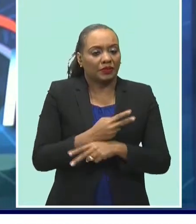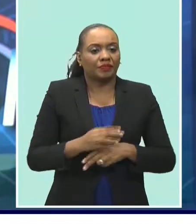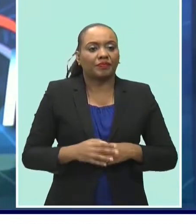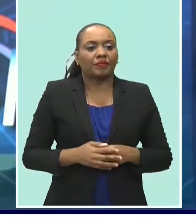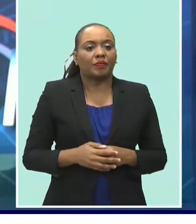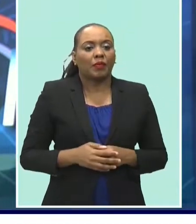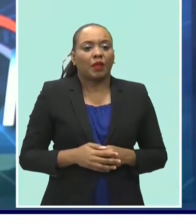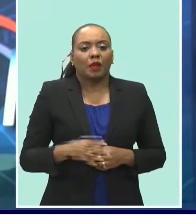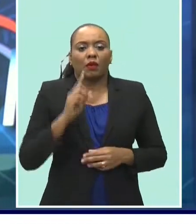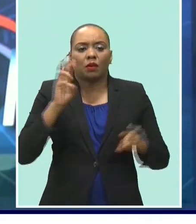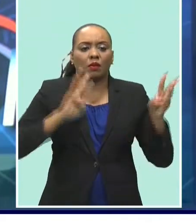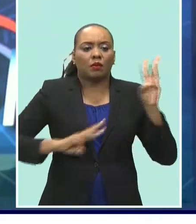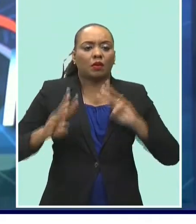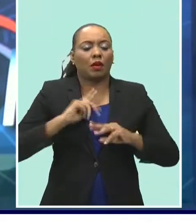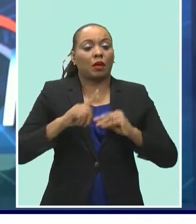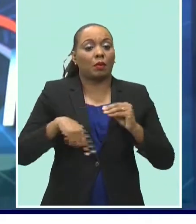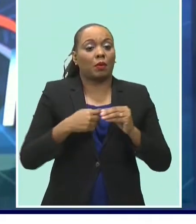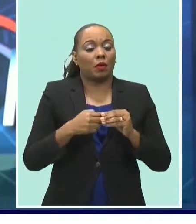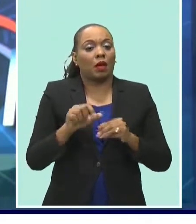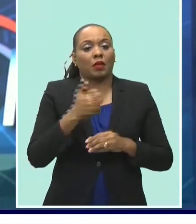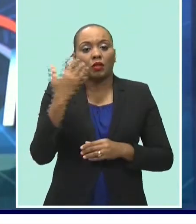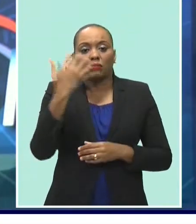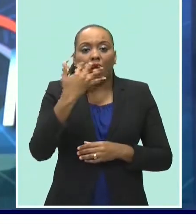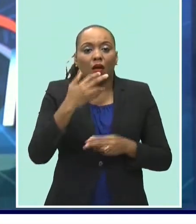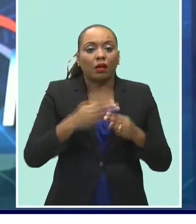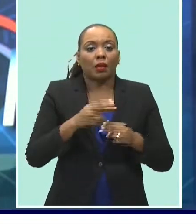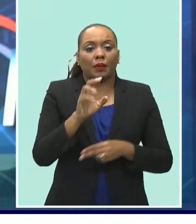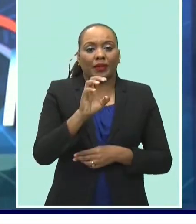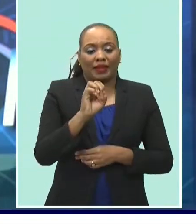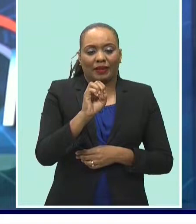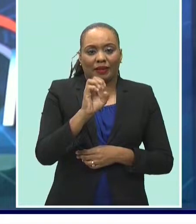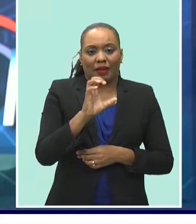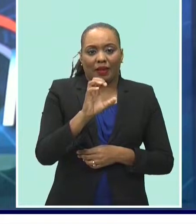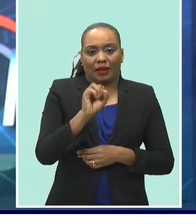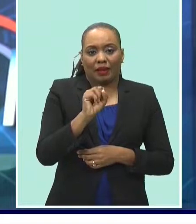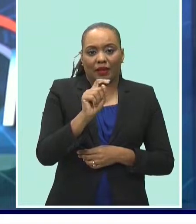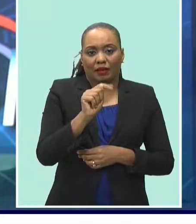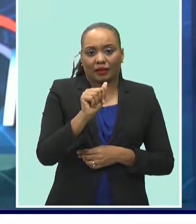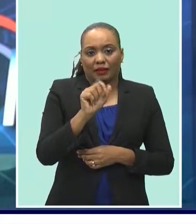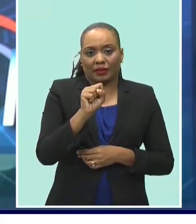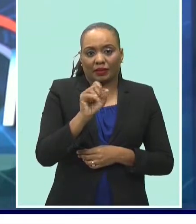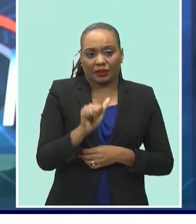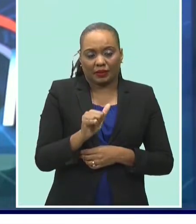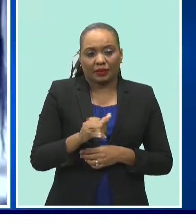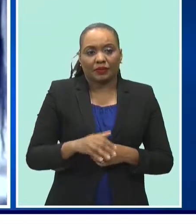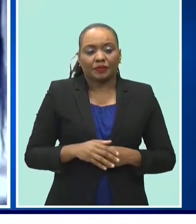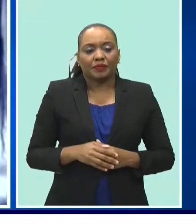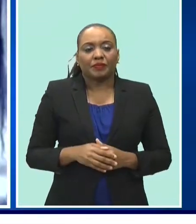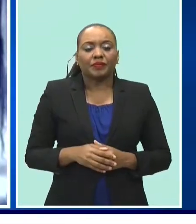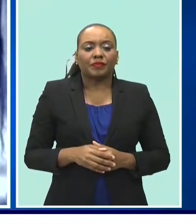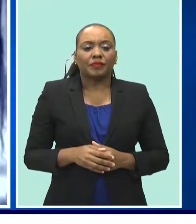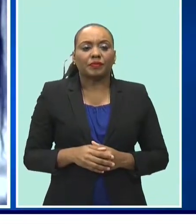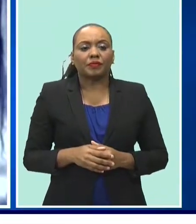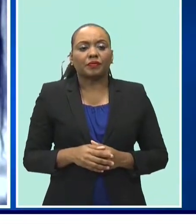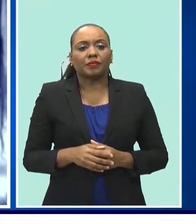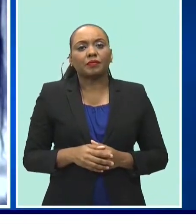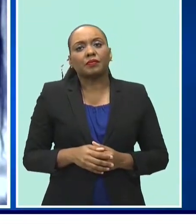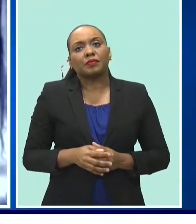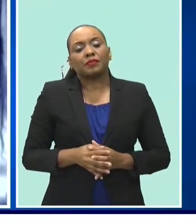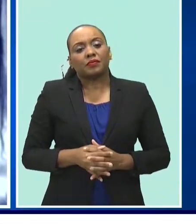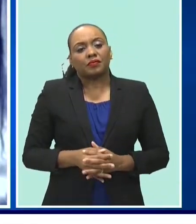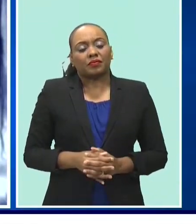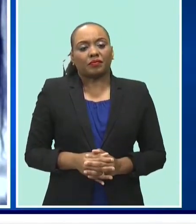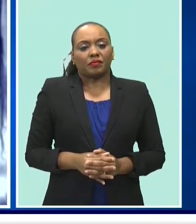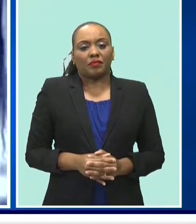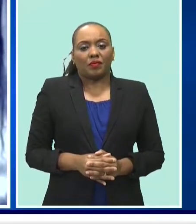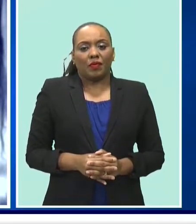Mr. Ford is equally concerned about the use of ecstasy by young Barbadians, which is as